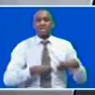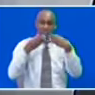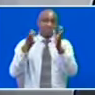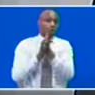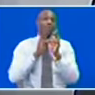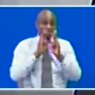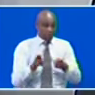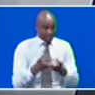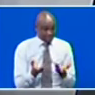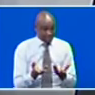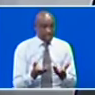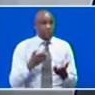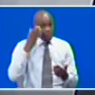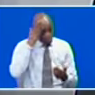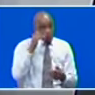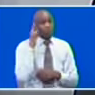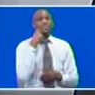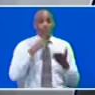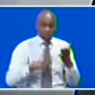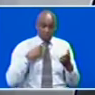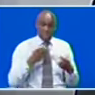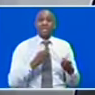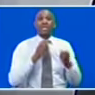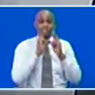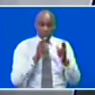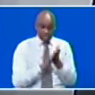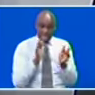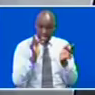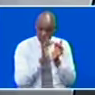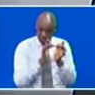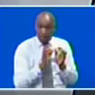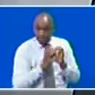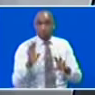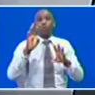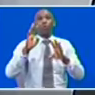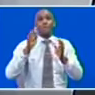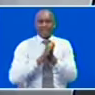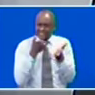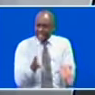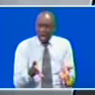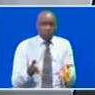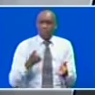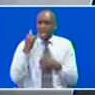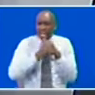that the law requires that we transmit the results electronically. Yes. But the country, the coverage